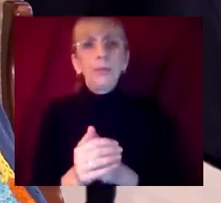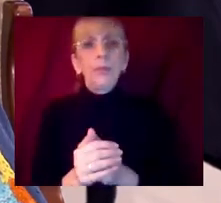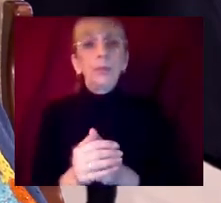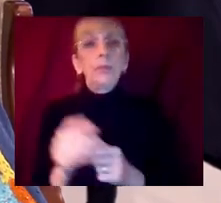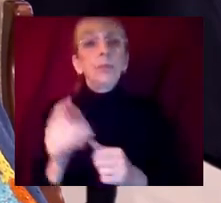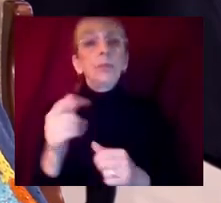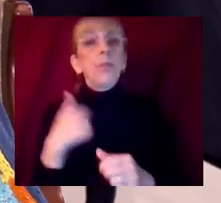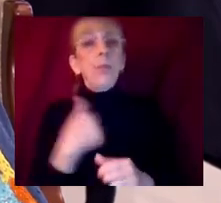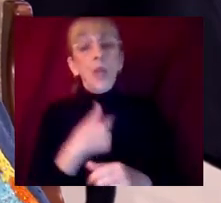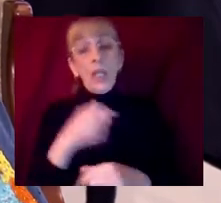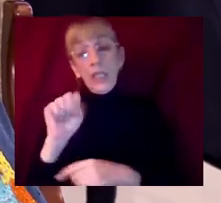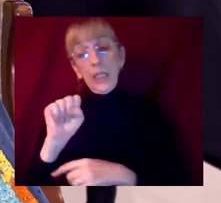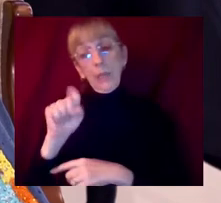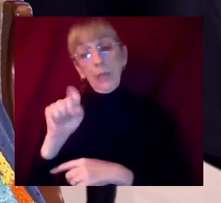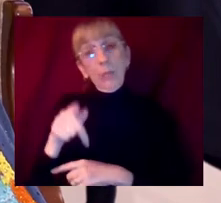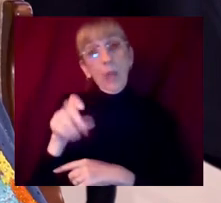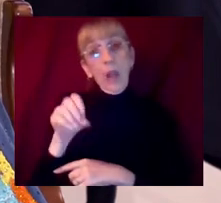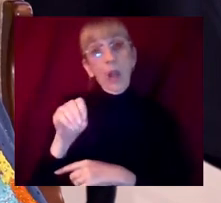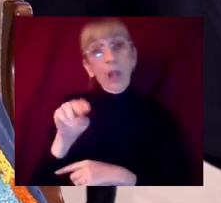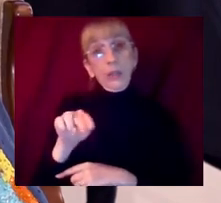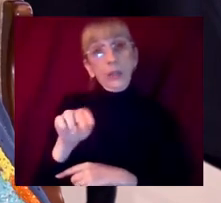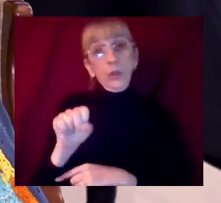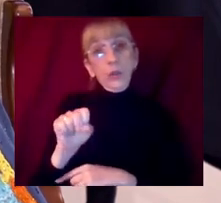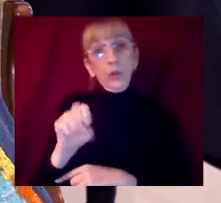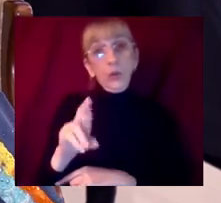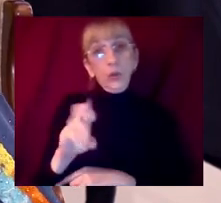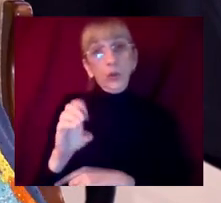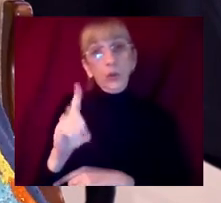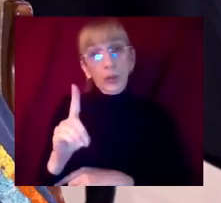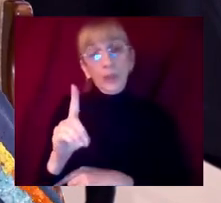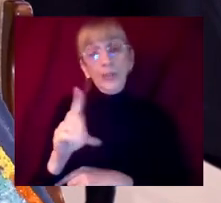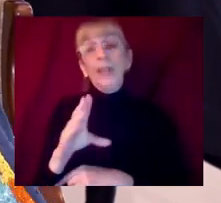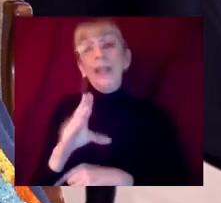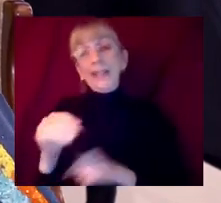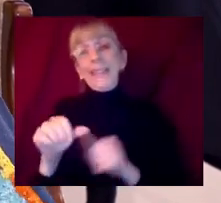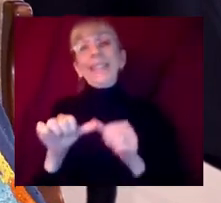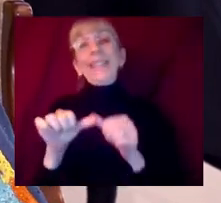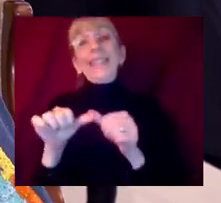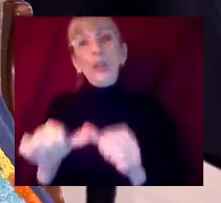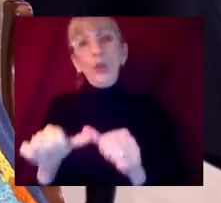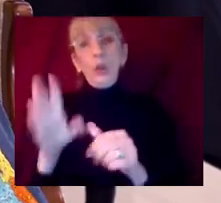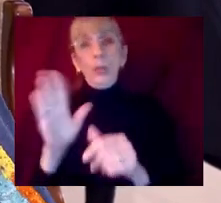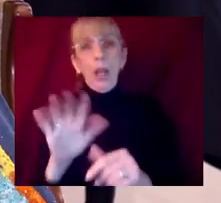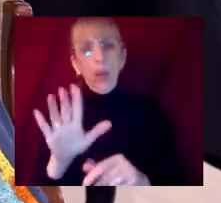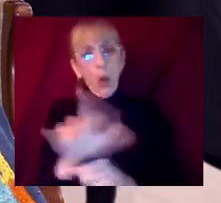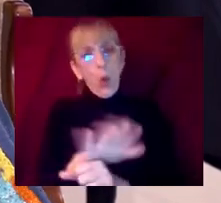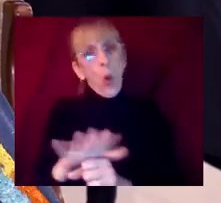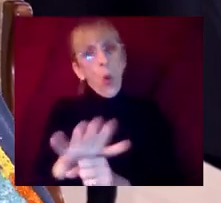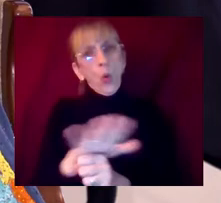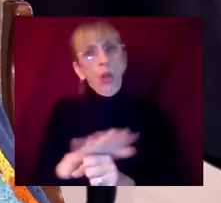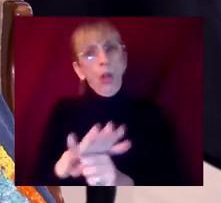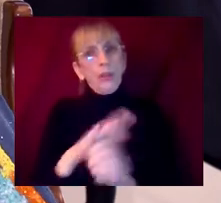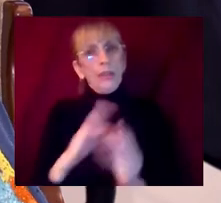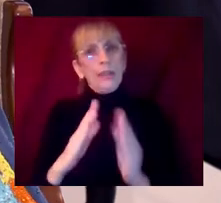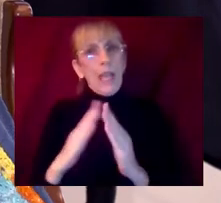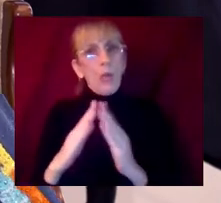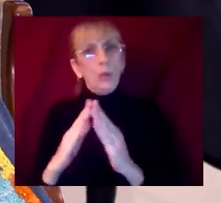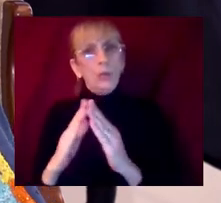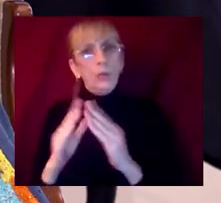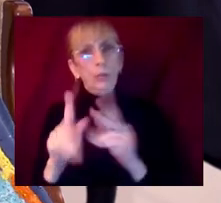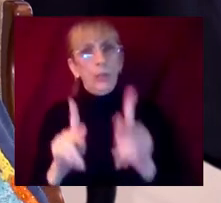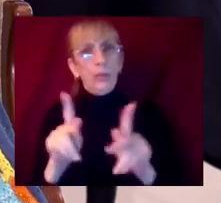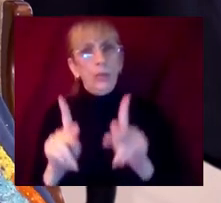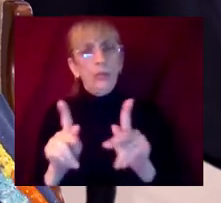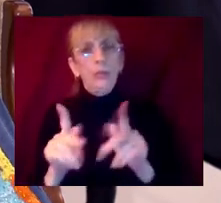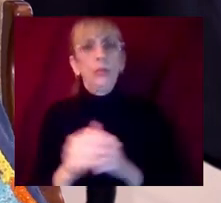by and continued by the people locally in your hometown. So I love that. And so I just